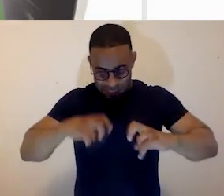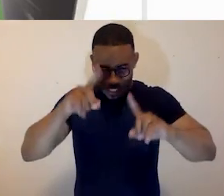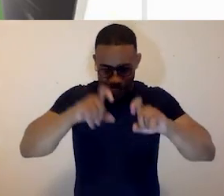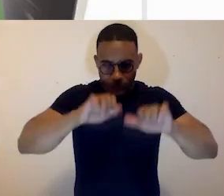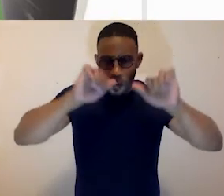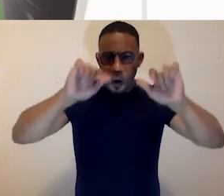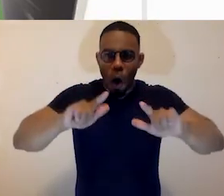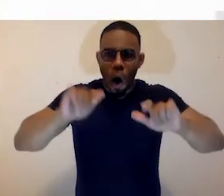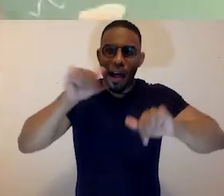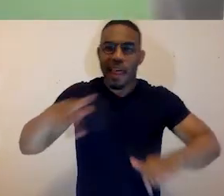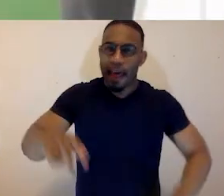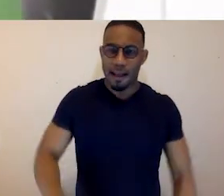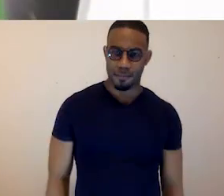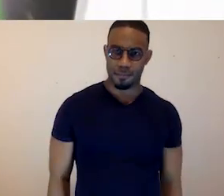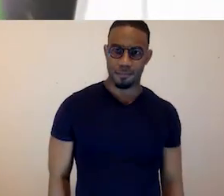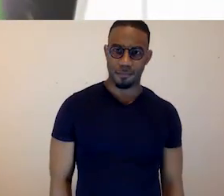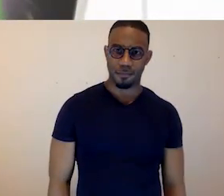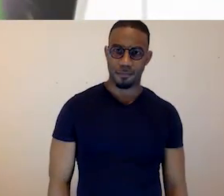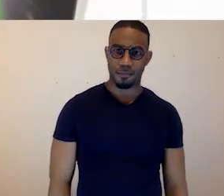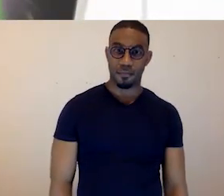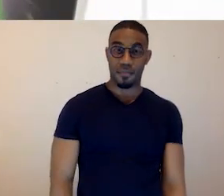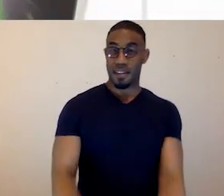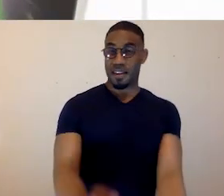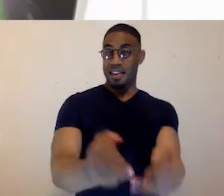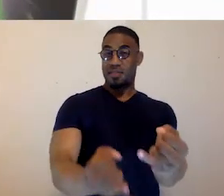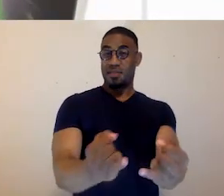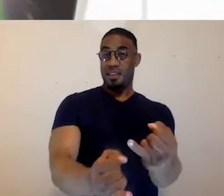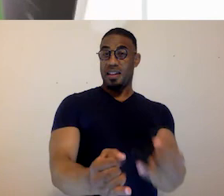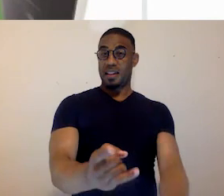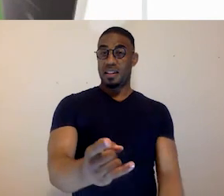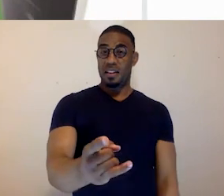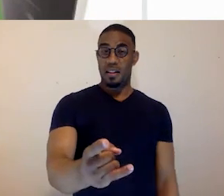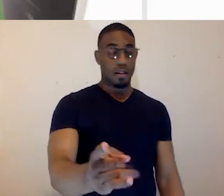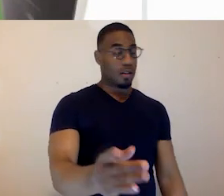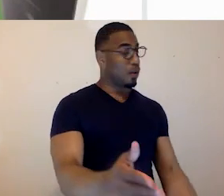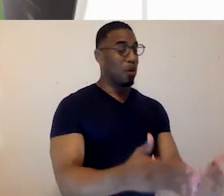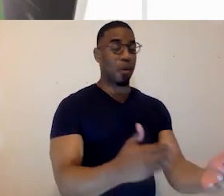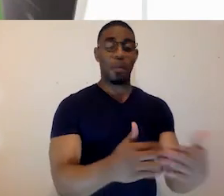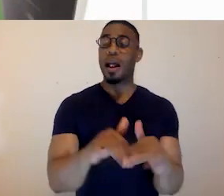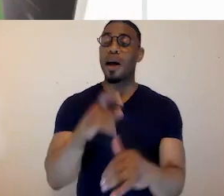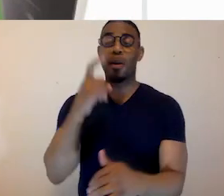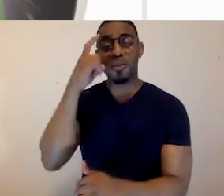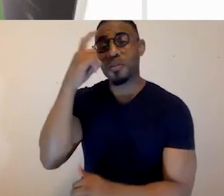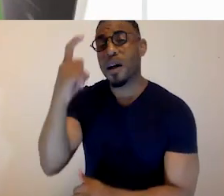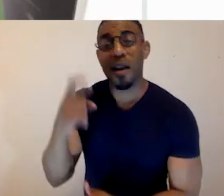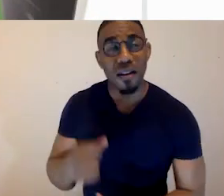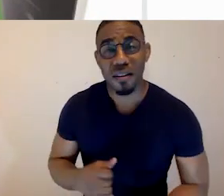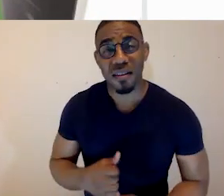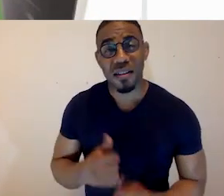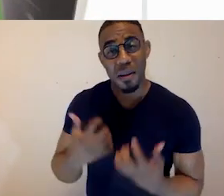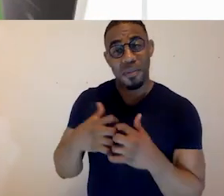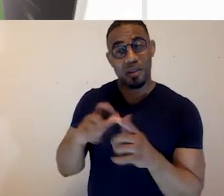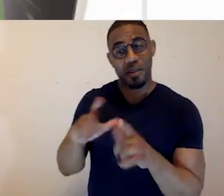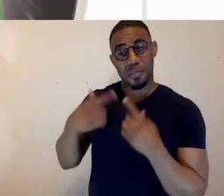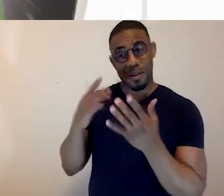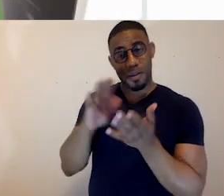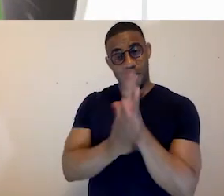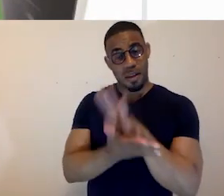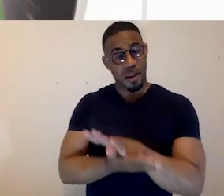these applications. And finally, no matter how smart machines